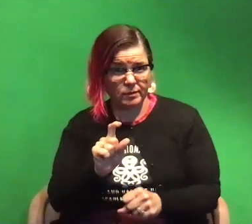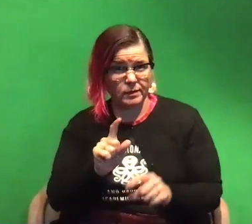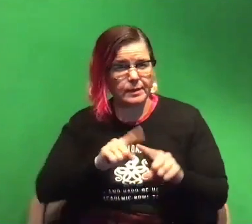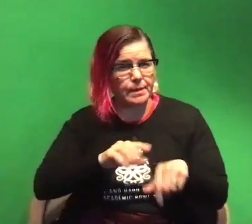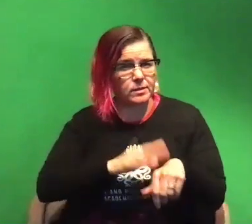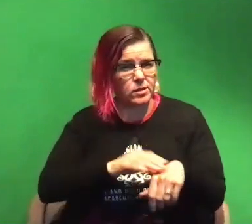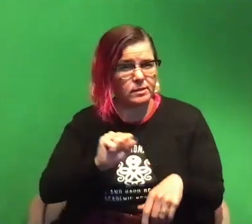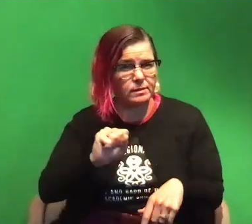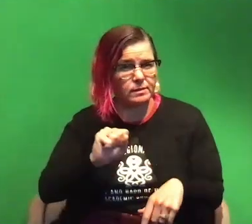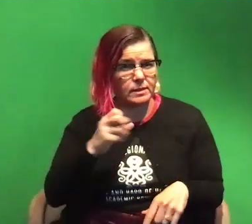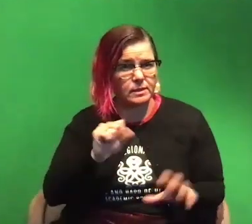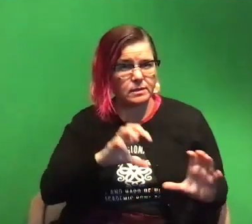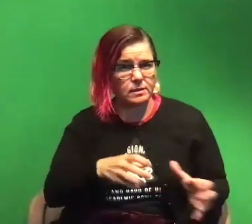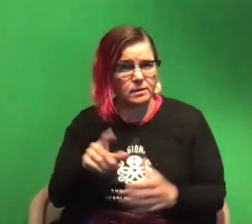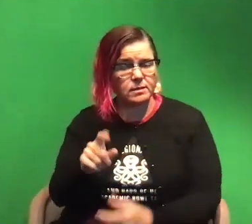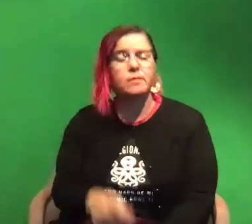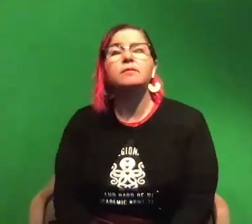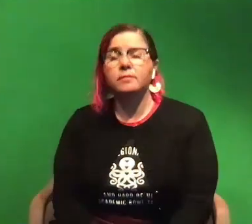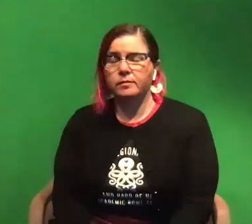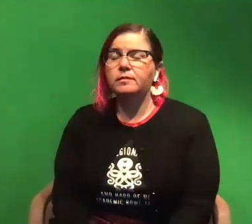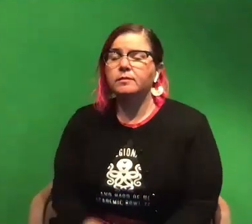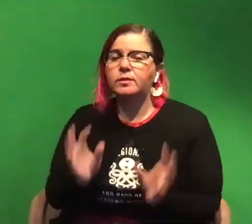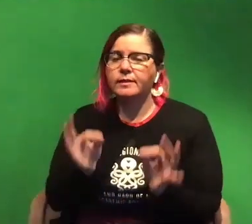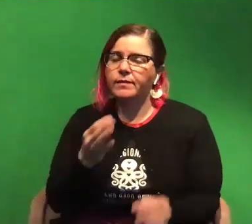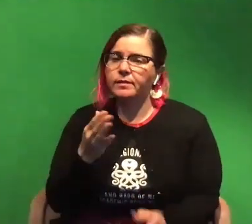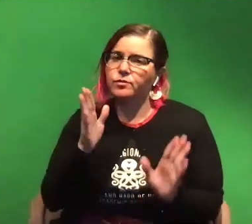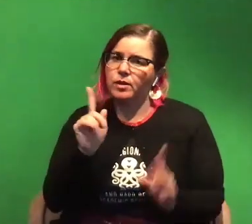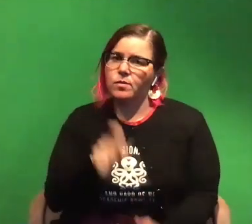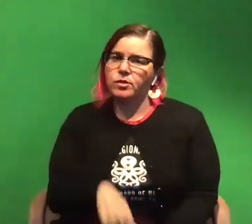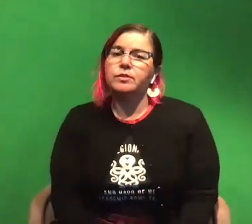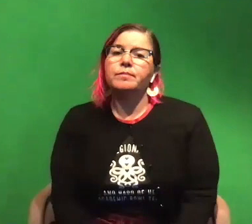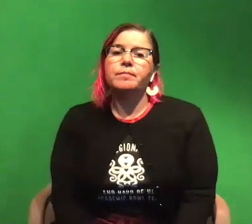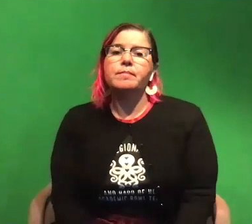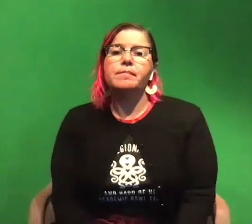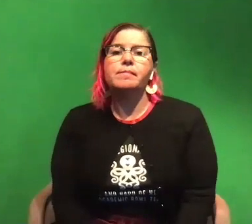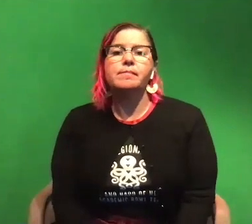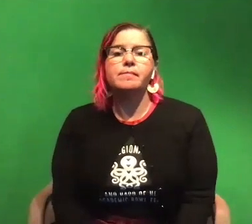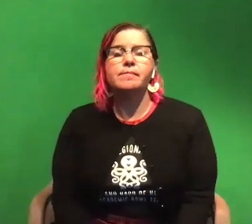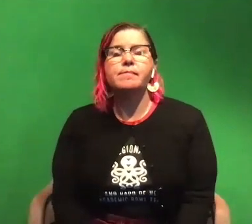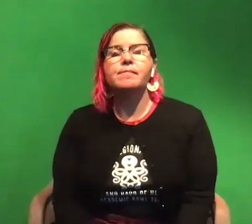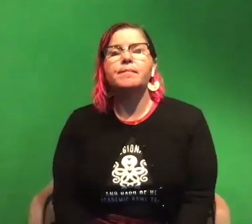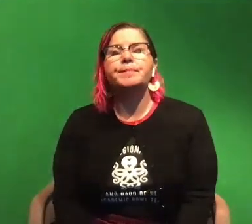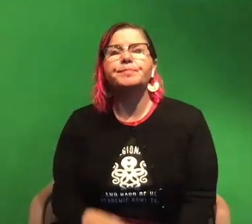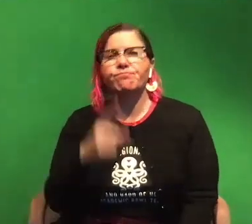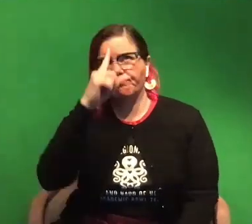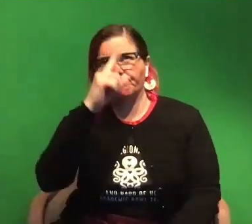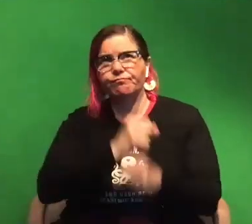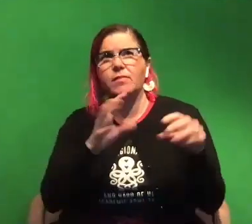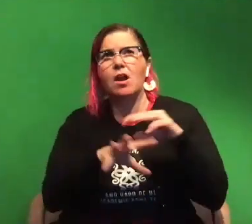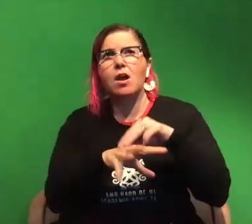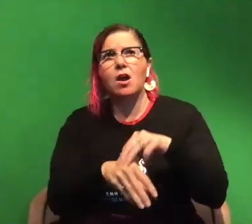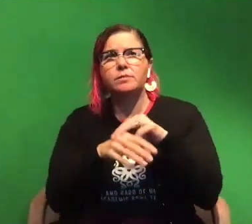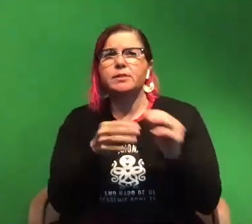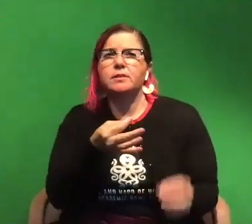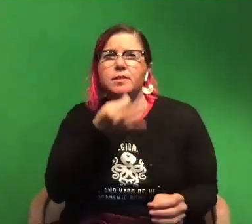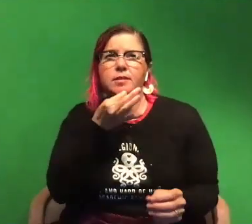10. Yes, definitely. That's a really great question, because I think generally we think of octopuses as these